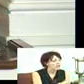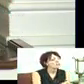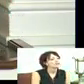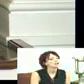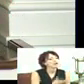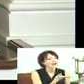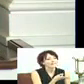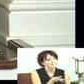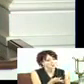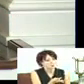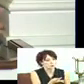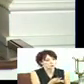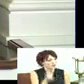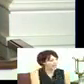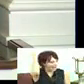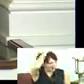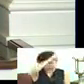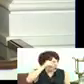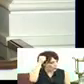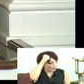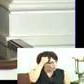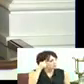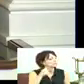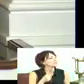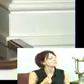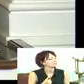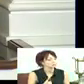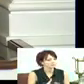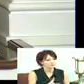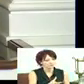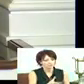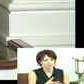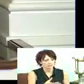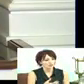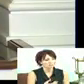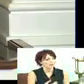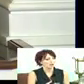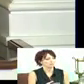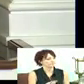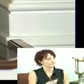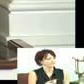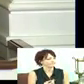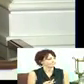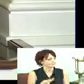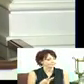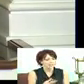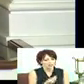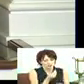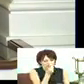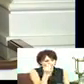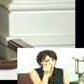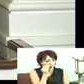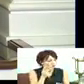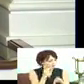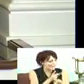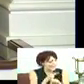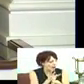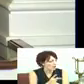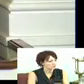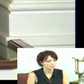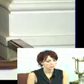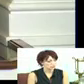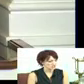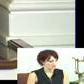Arab gardeners were working in her garden. She got a gun and she shot them to death. And that started the riot. And so at